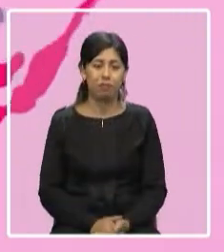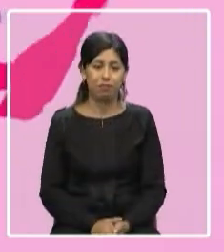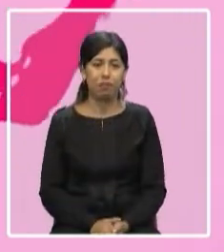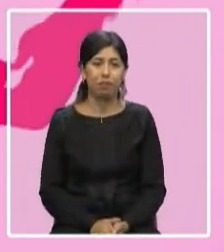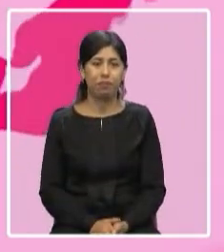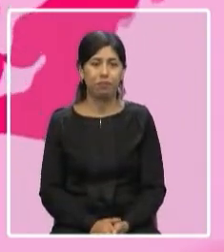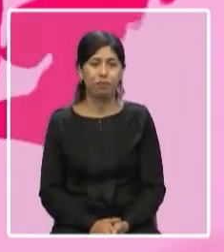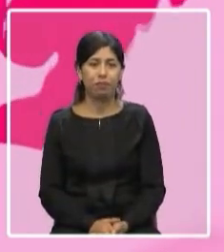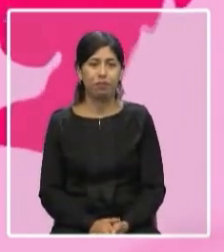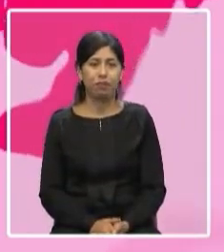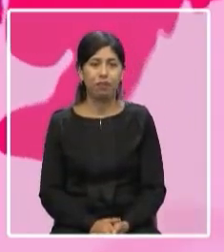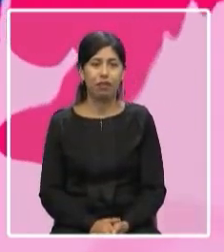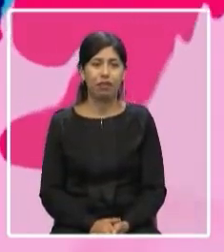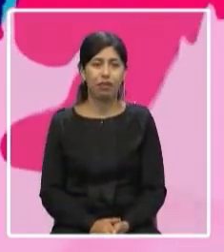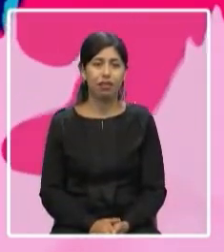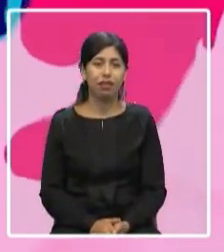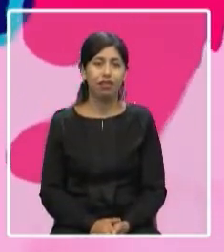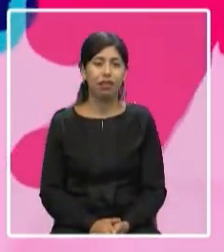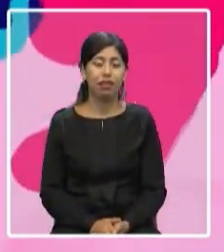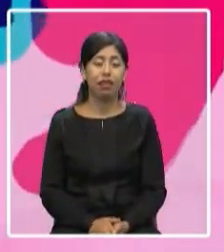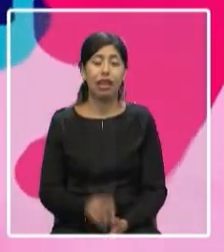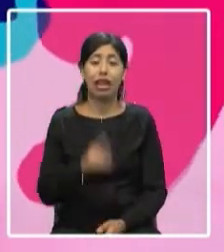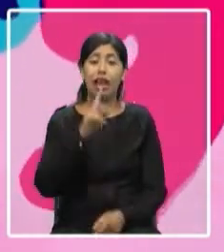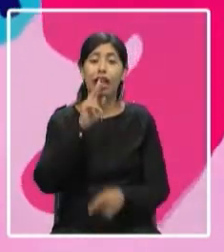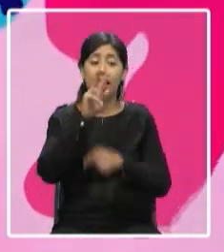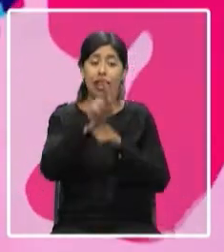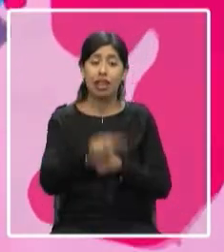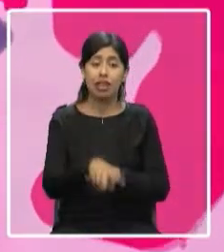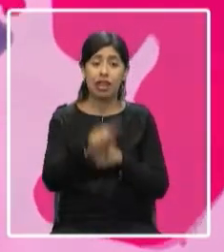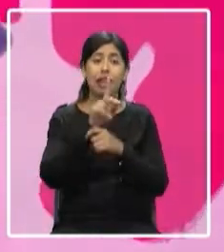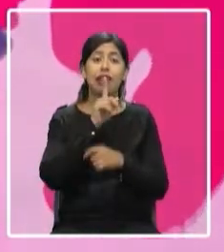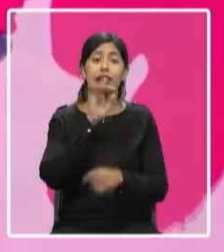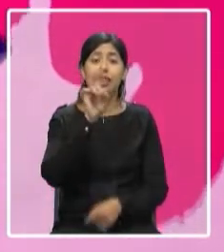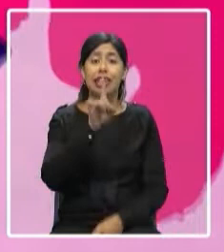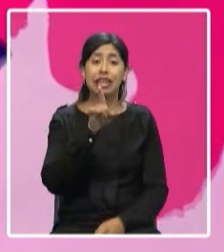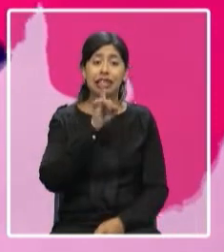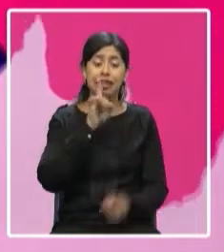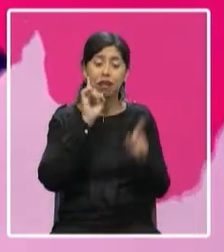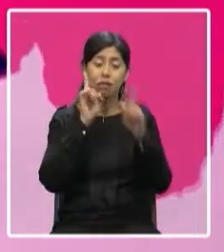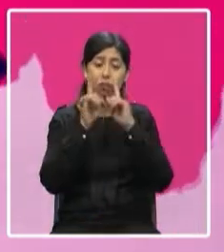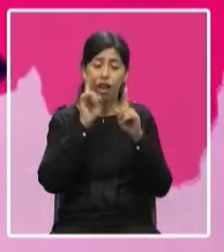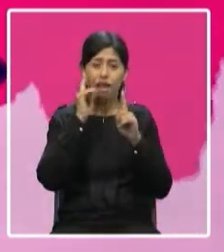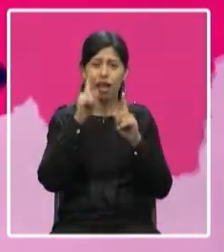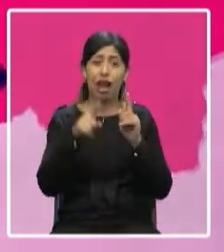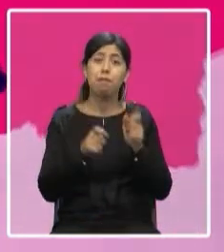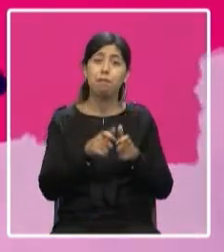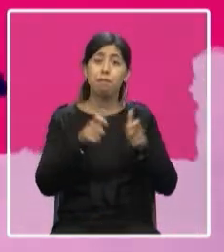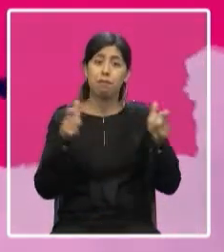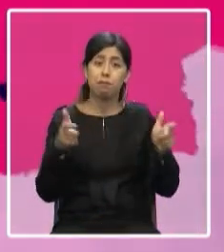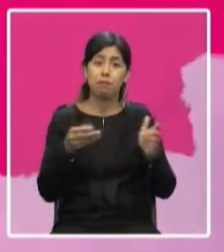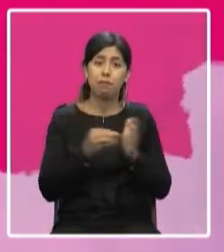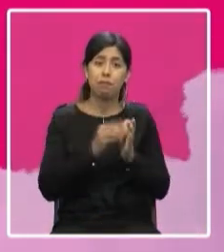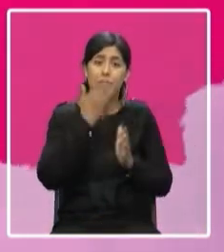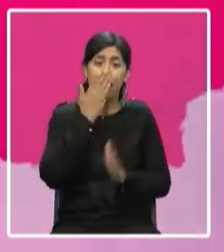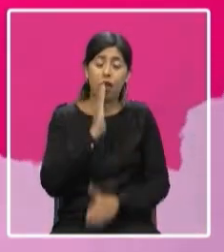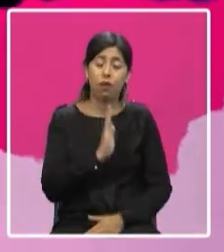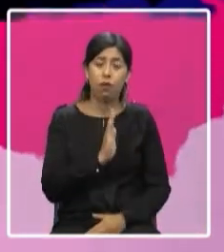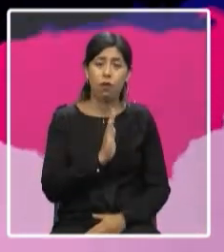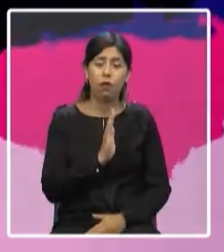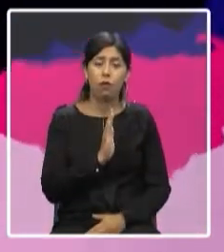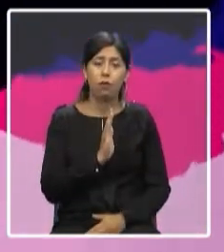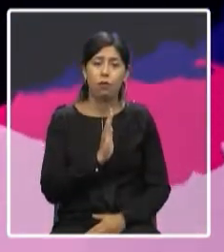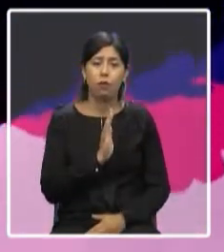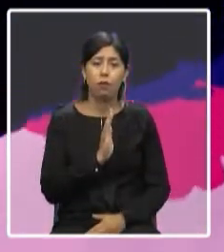but they augment human labor. But you don't need to look to just high-tech fields. If you're a roofer, having access to a pneumatic nail